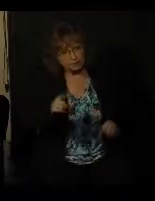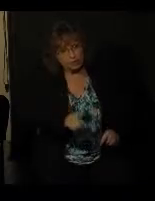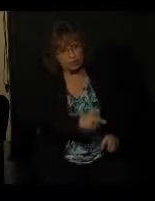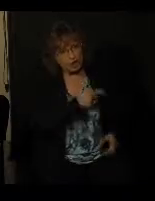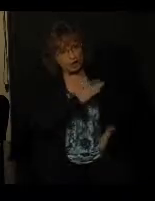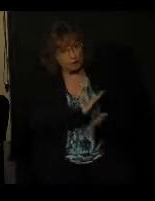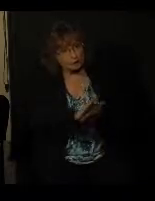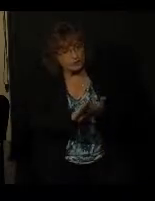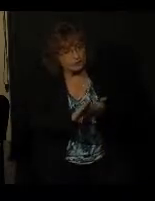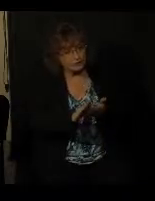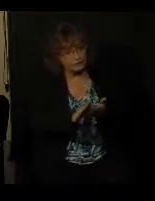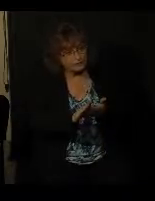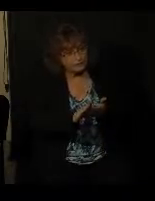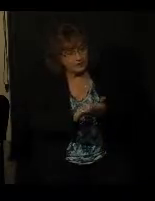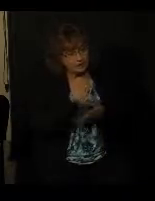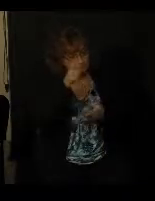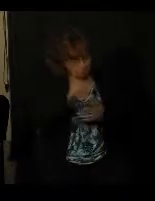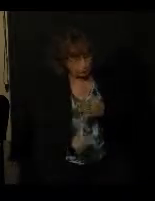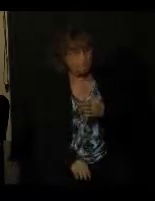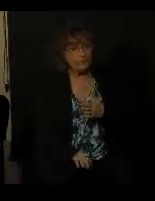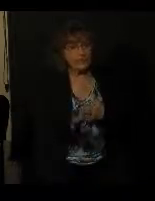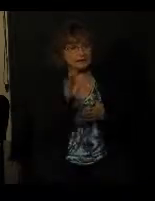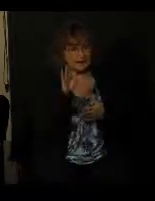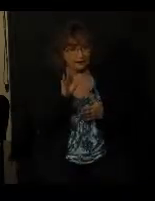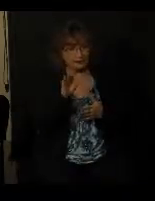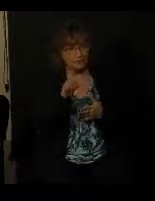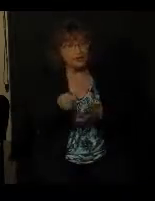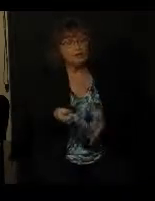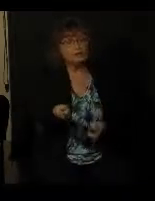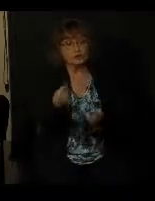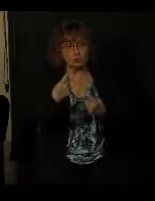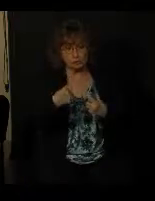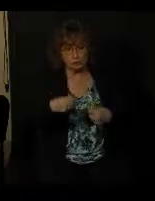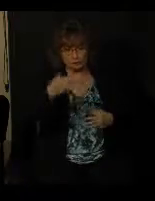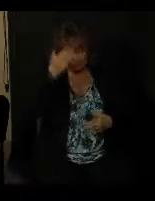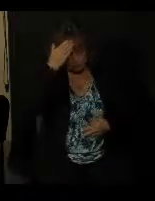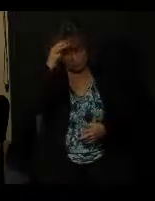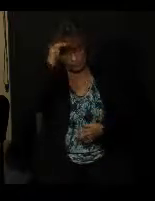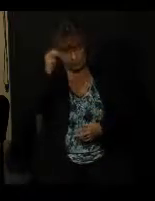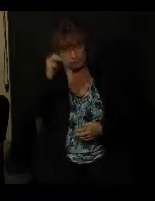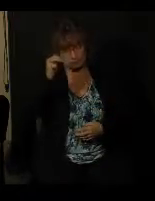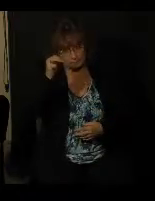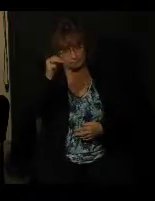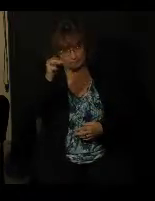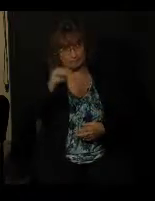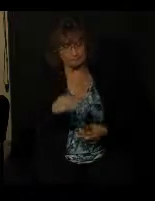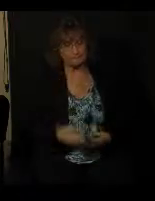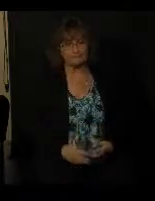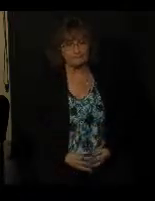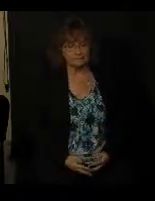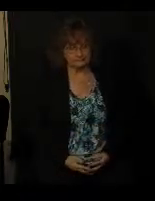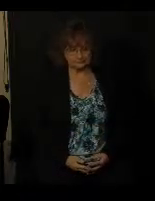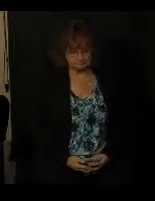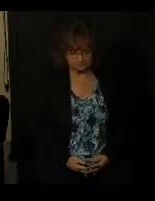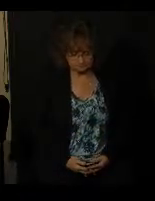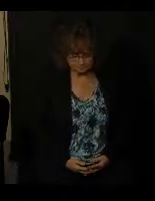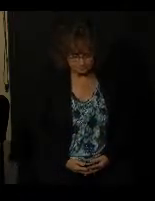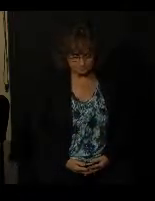We tell ourselves they do. If they just hear it, and then we won't even tell them because we're too afraid they're going to reject